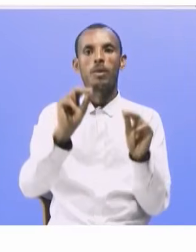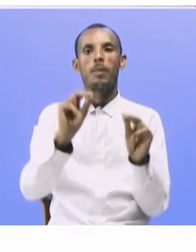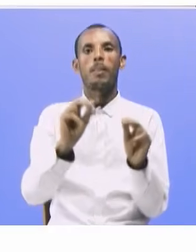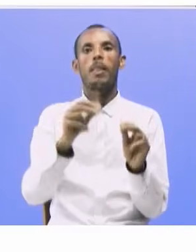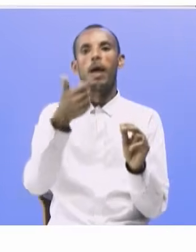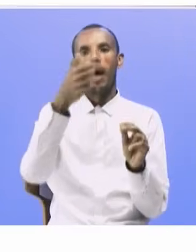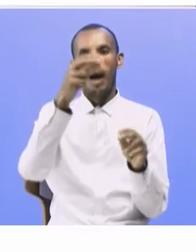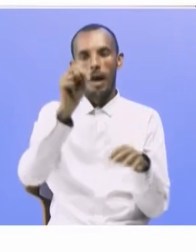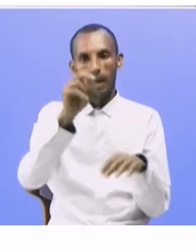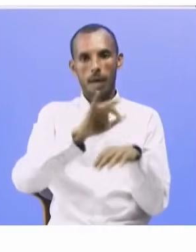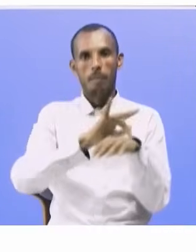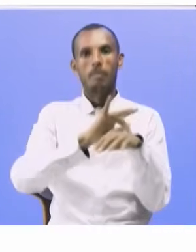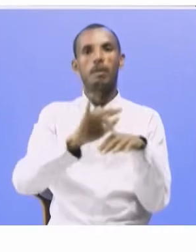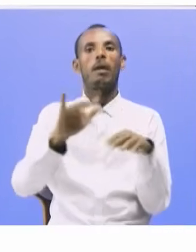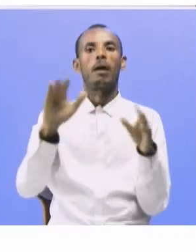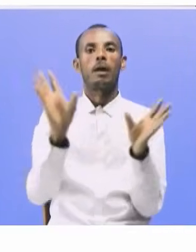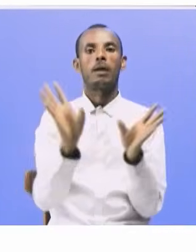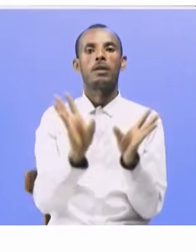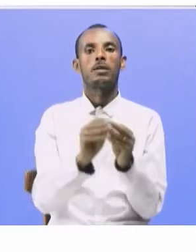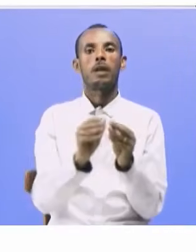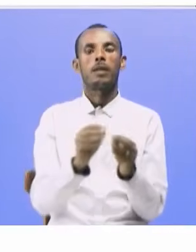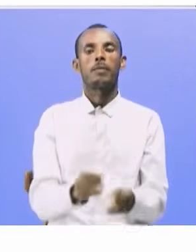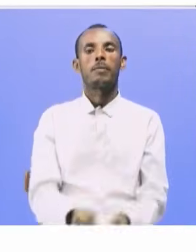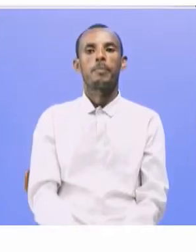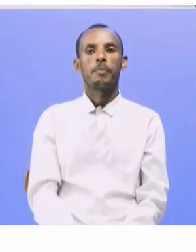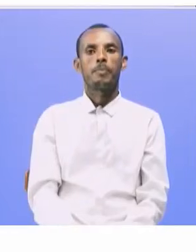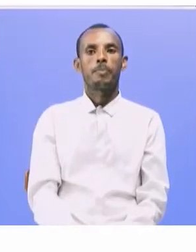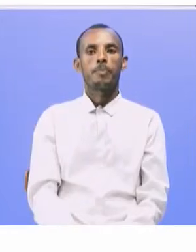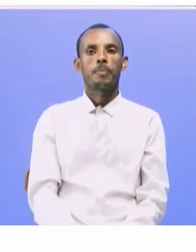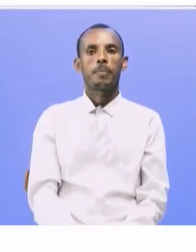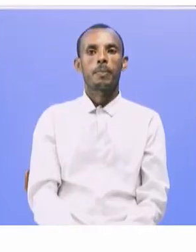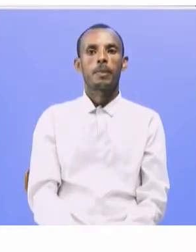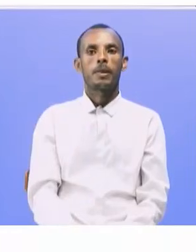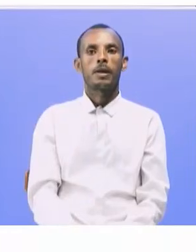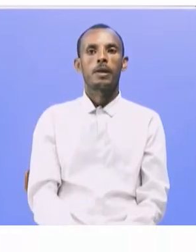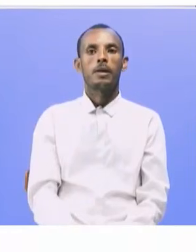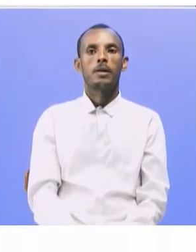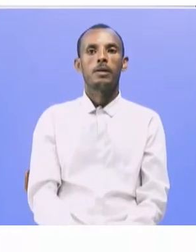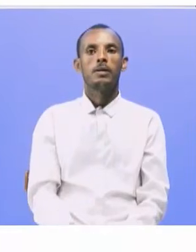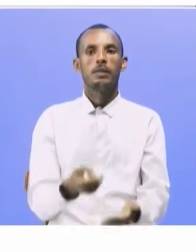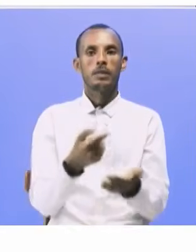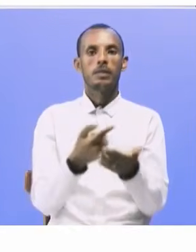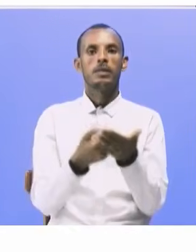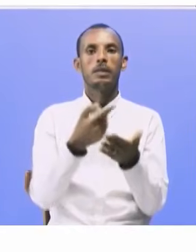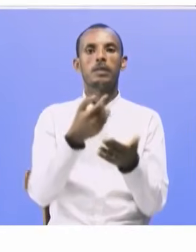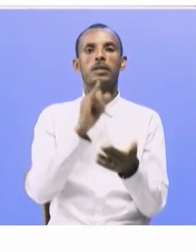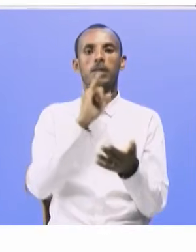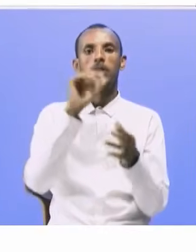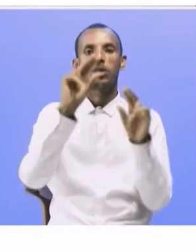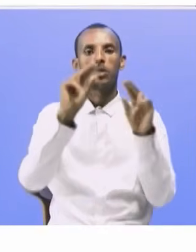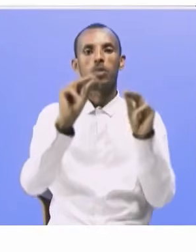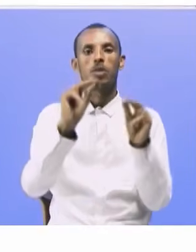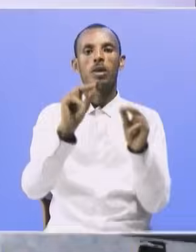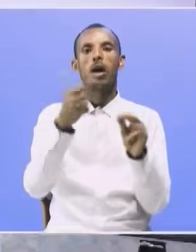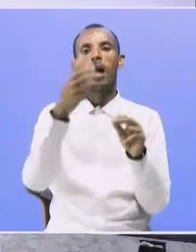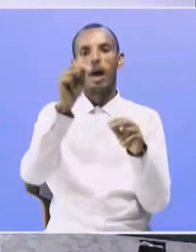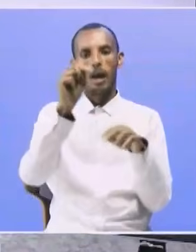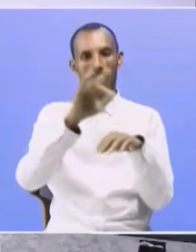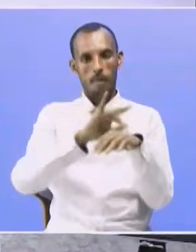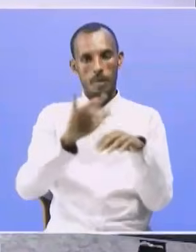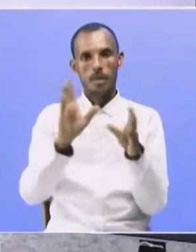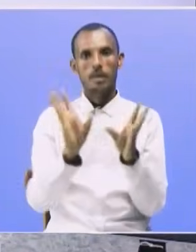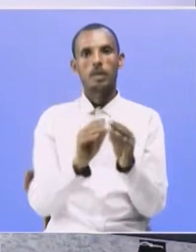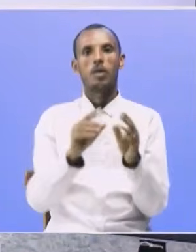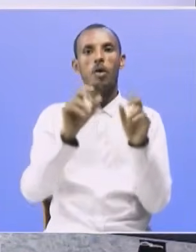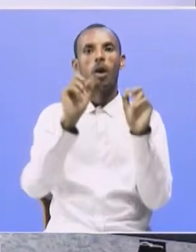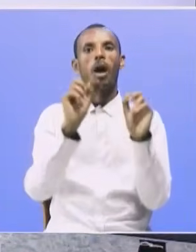an empty. It's not an empty set. It's not an empty. It's not an empty set.